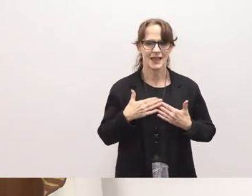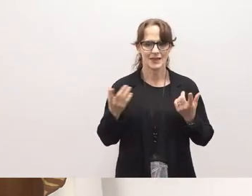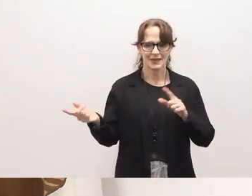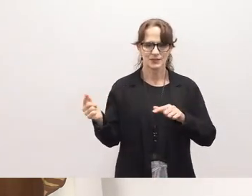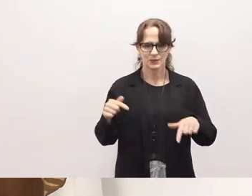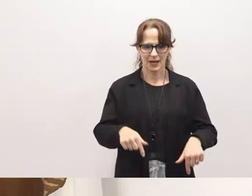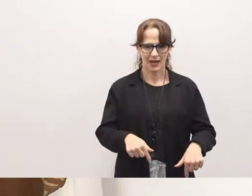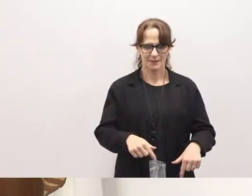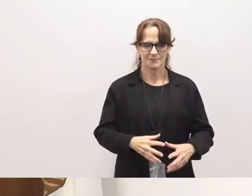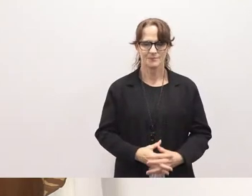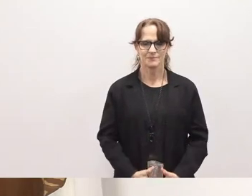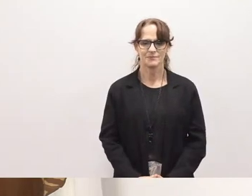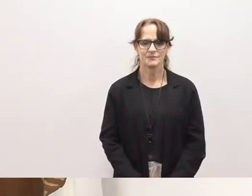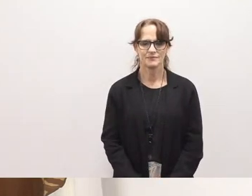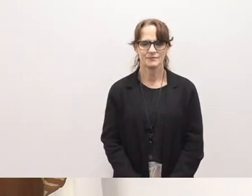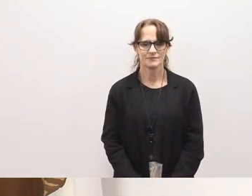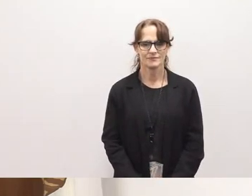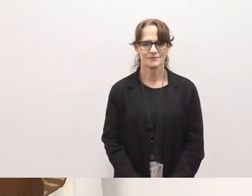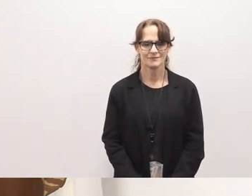in.